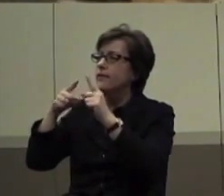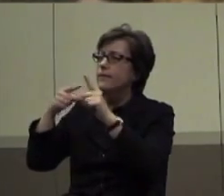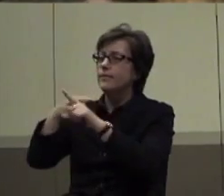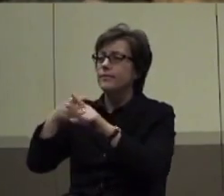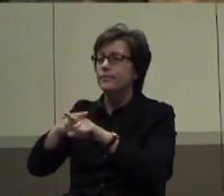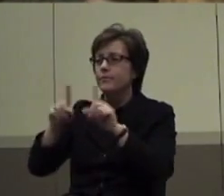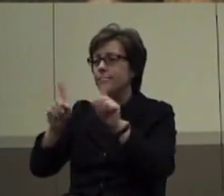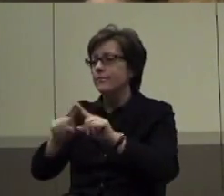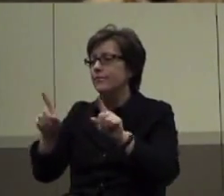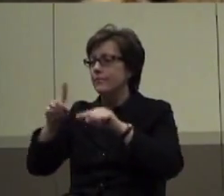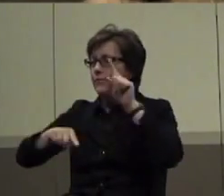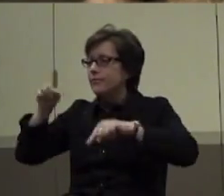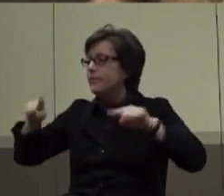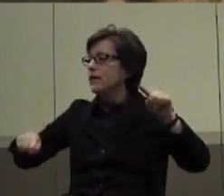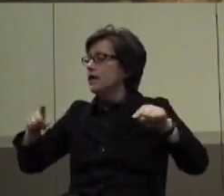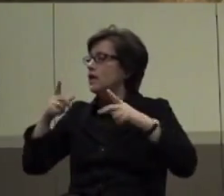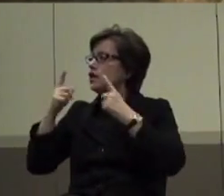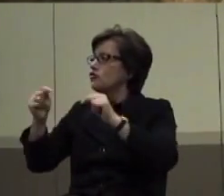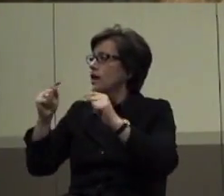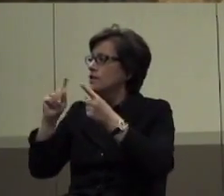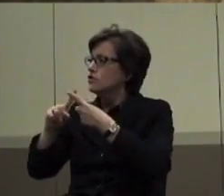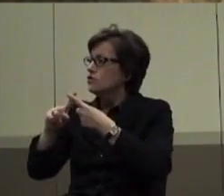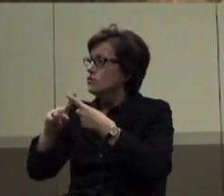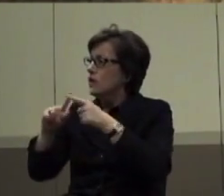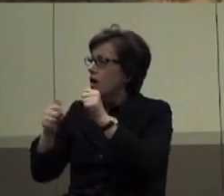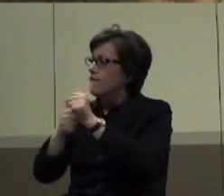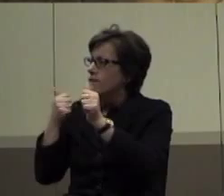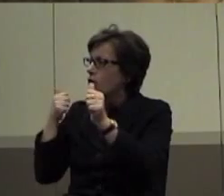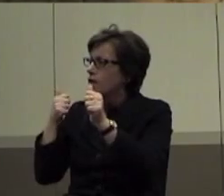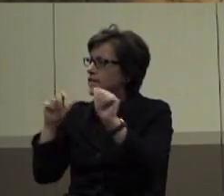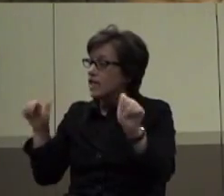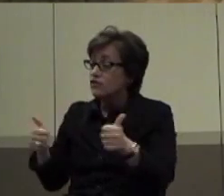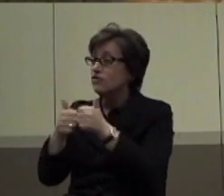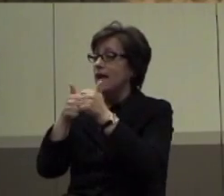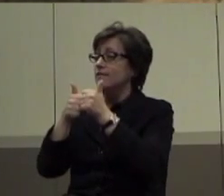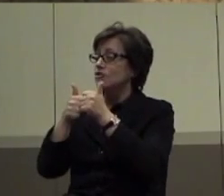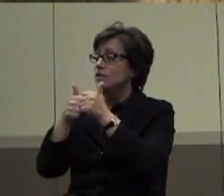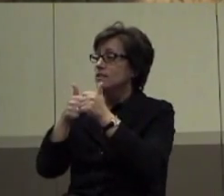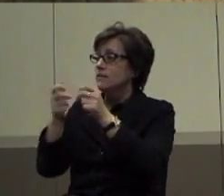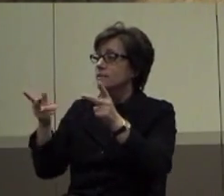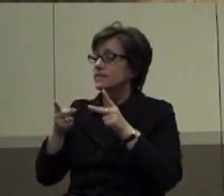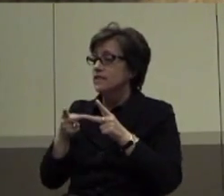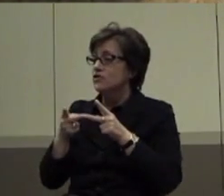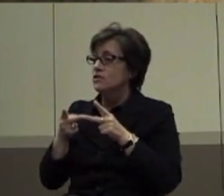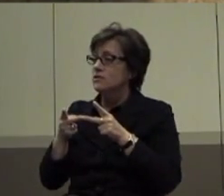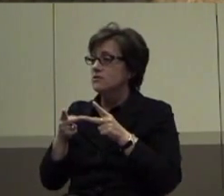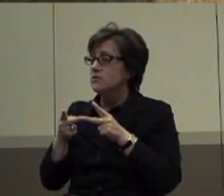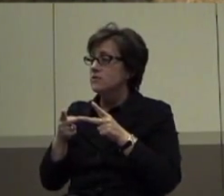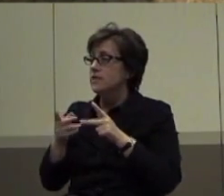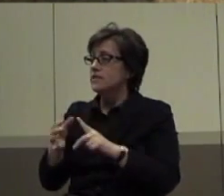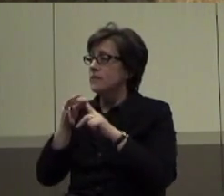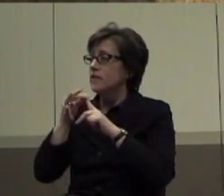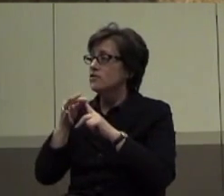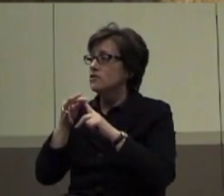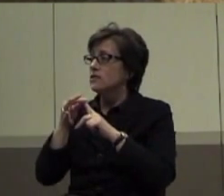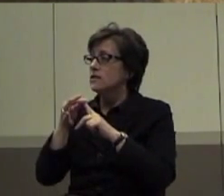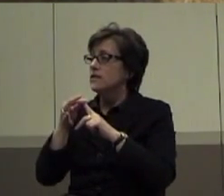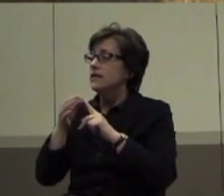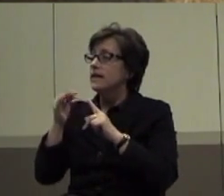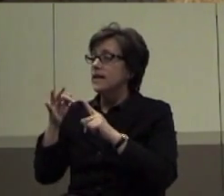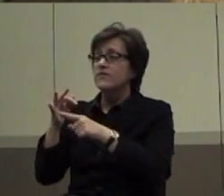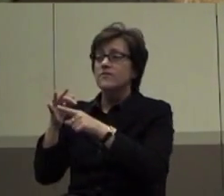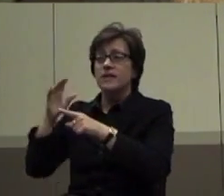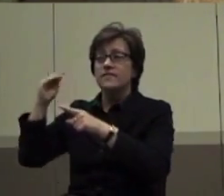and try to avoid a challenging position, particularly if you sense the other person